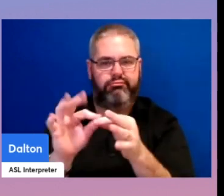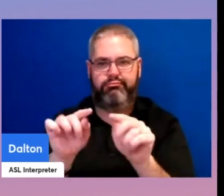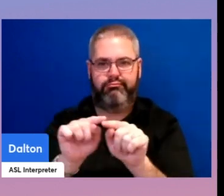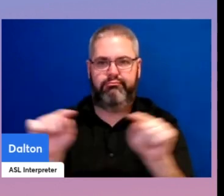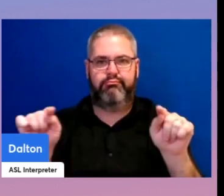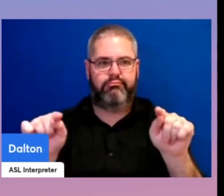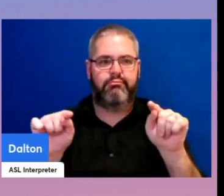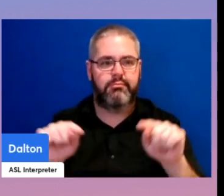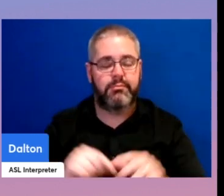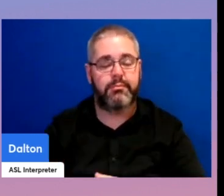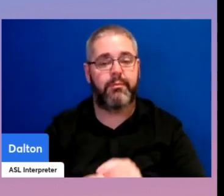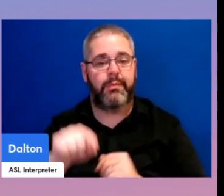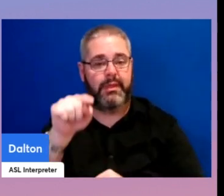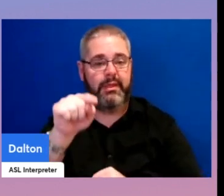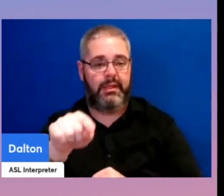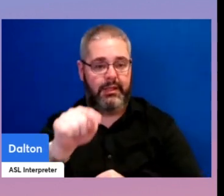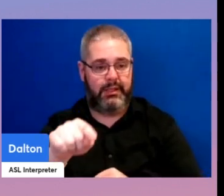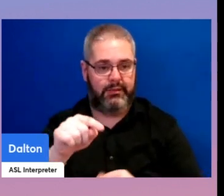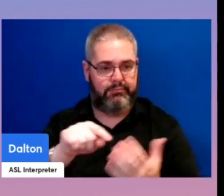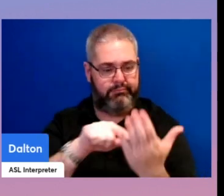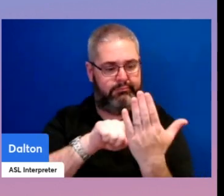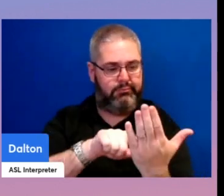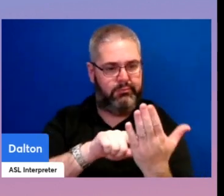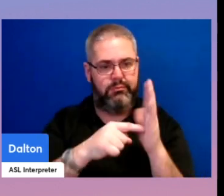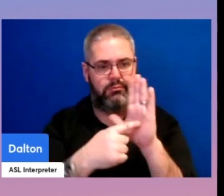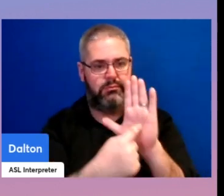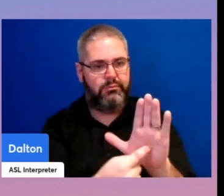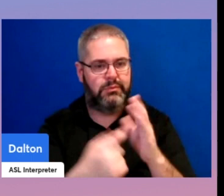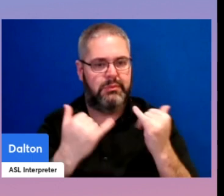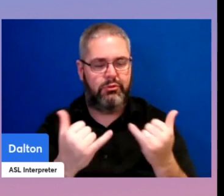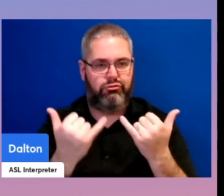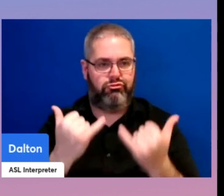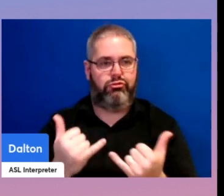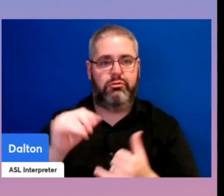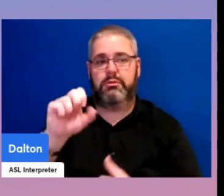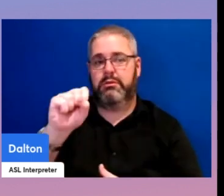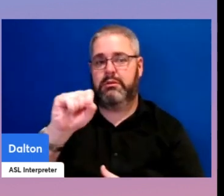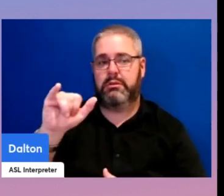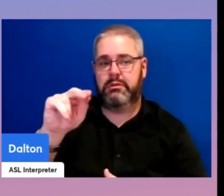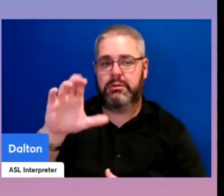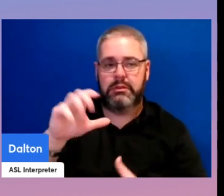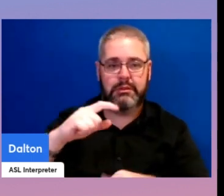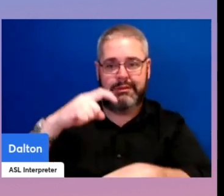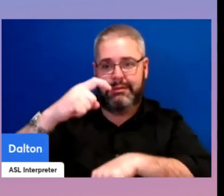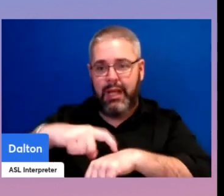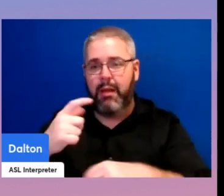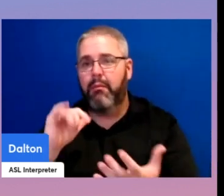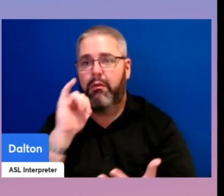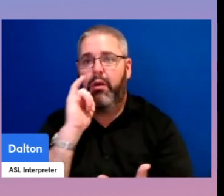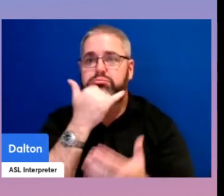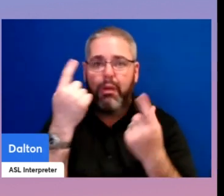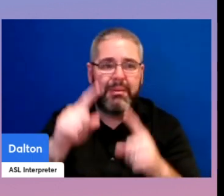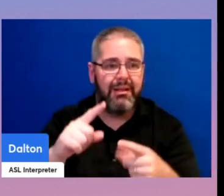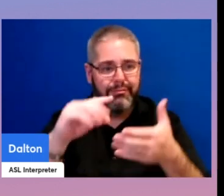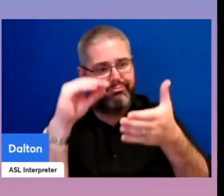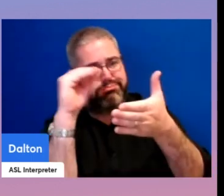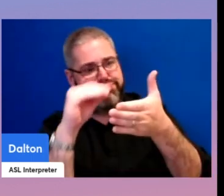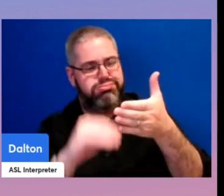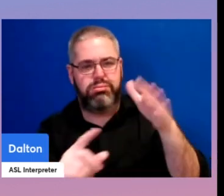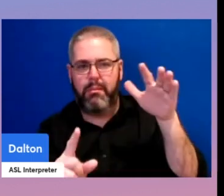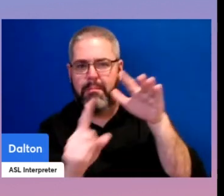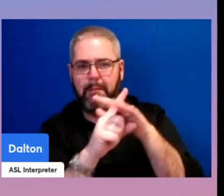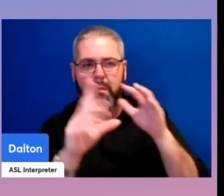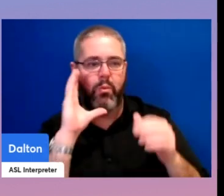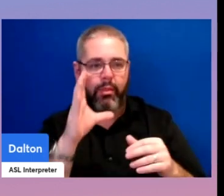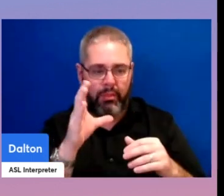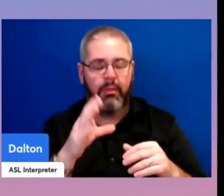object tracks the secret's current sync status, the timestamp, the error code of any sync that has occurred.